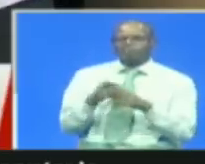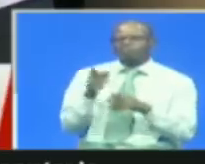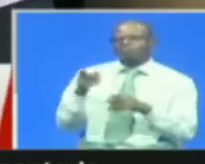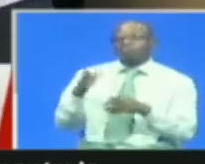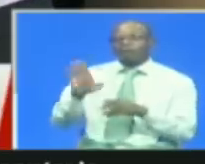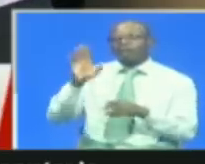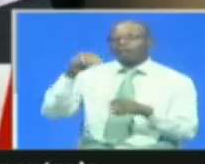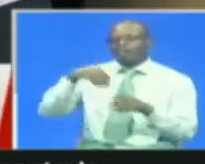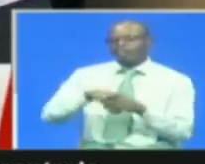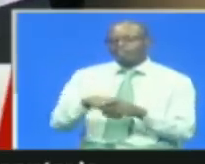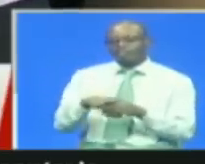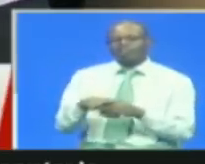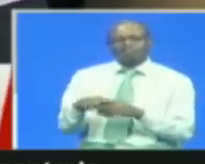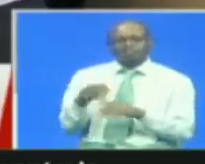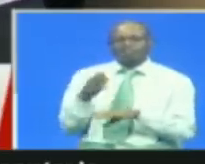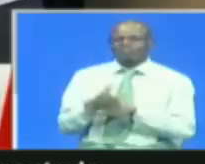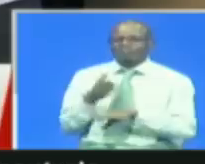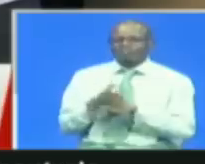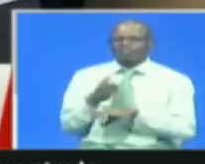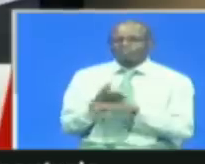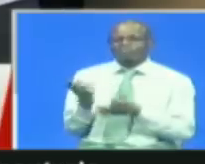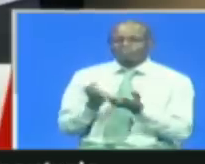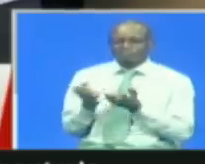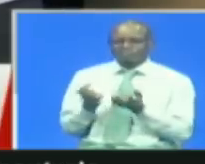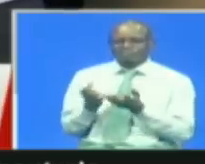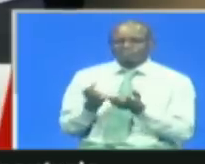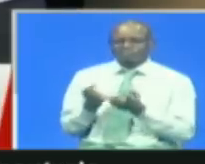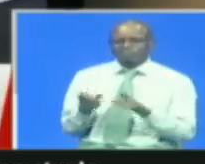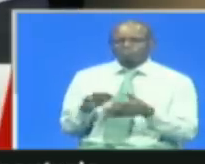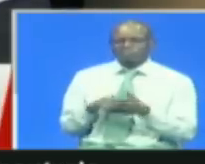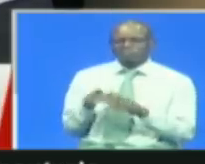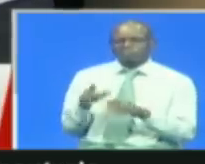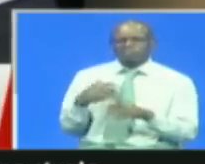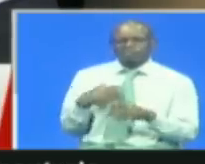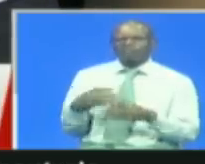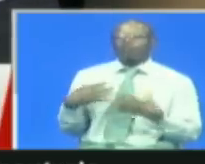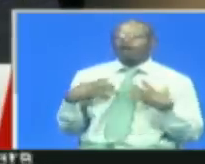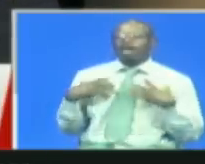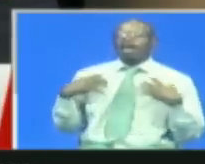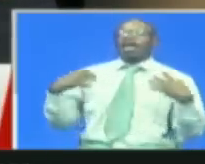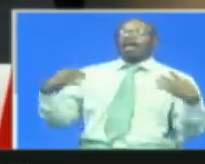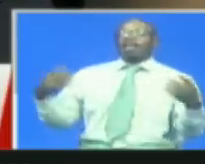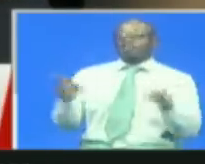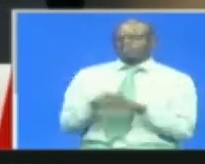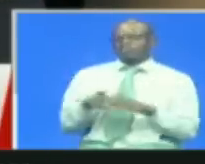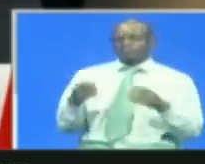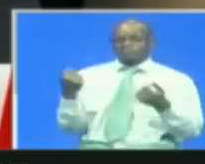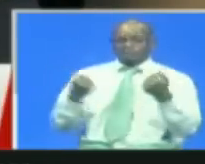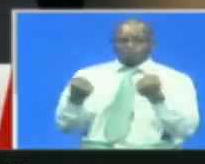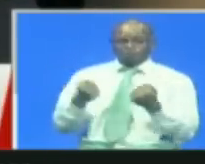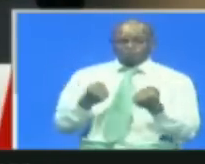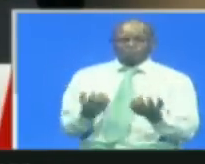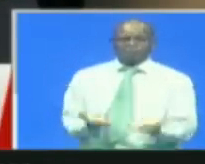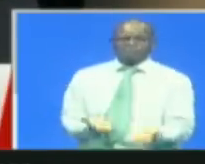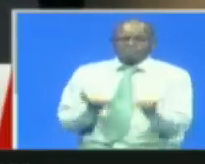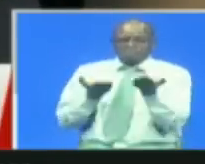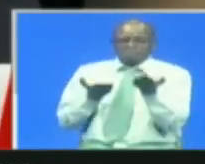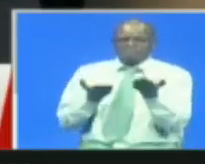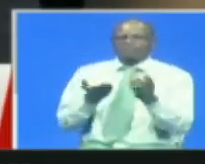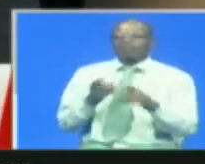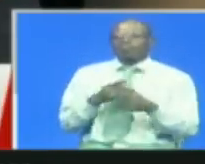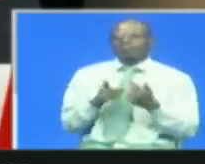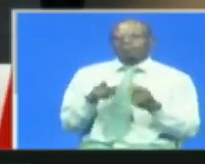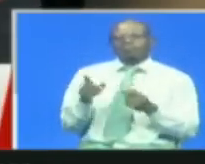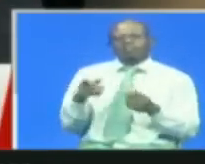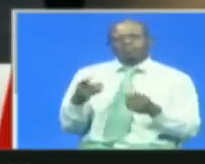business deals. Well, police towed away luxurious vehicles and carted away documents in boxes and also computers.